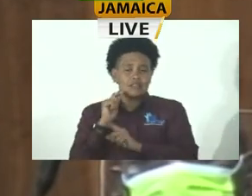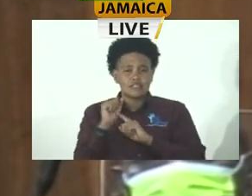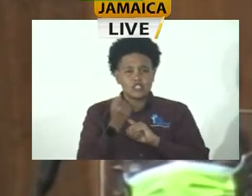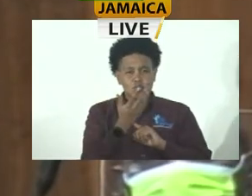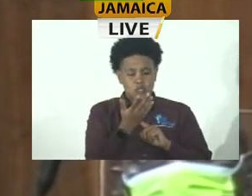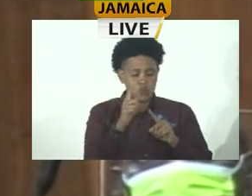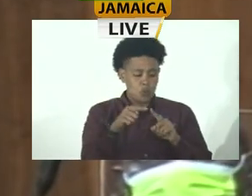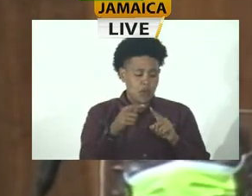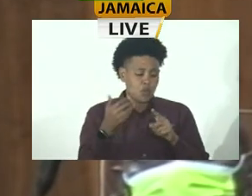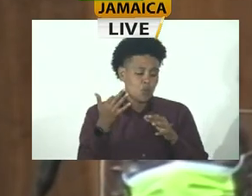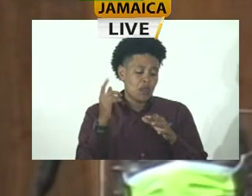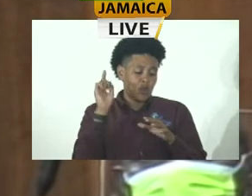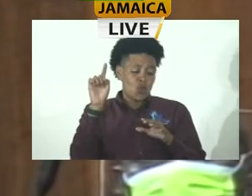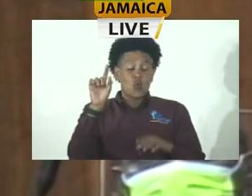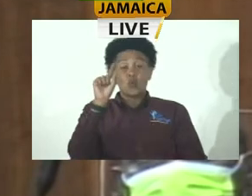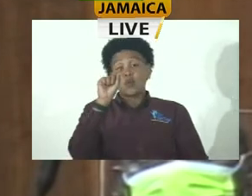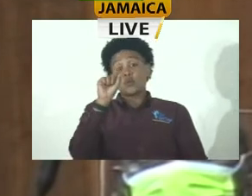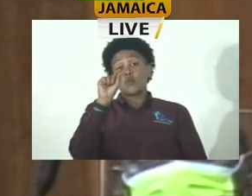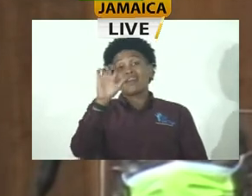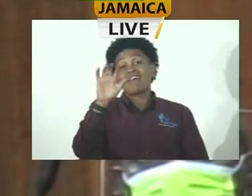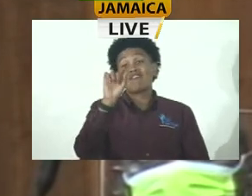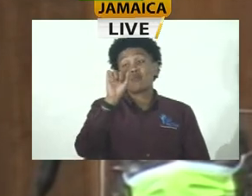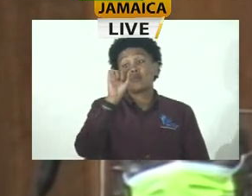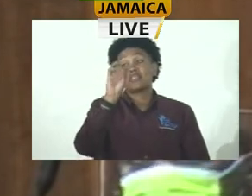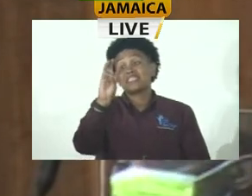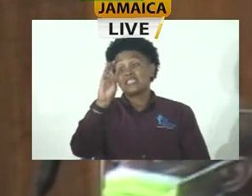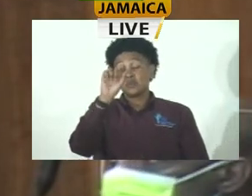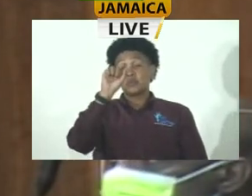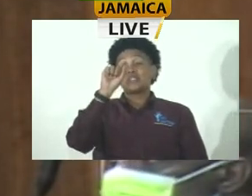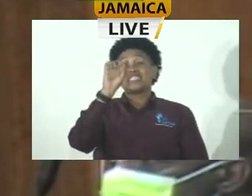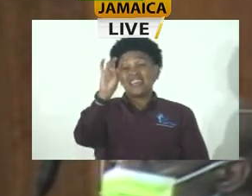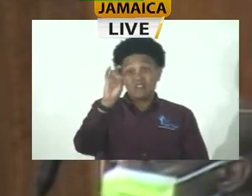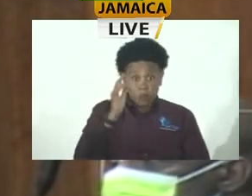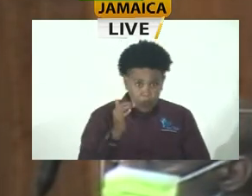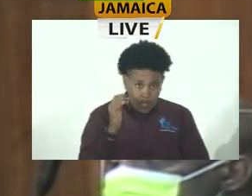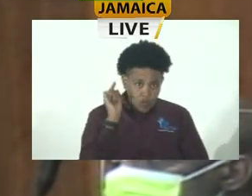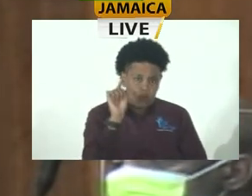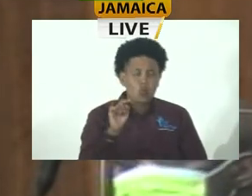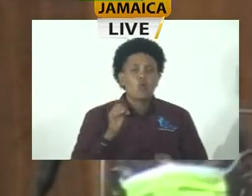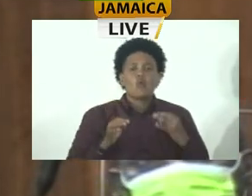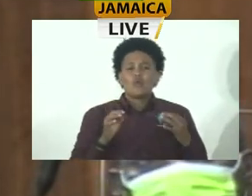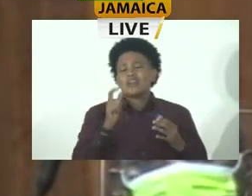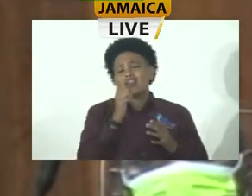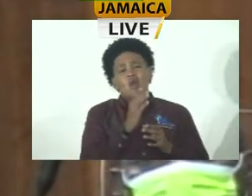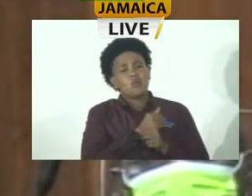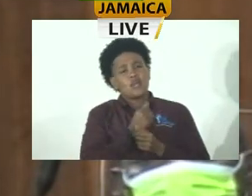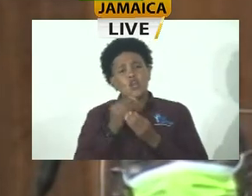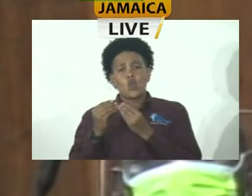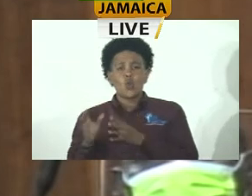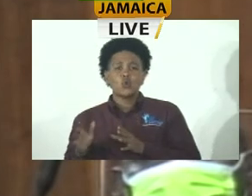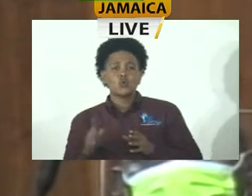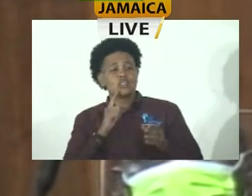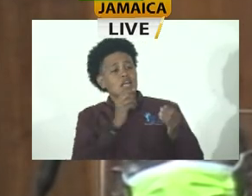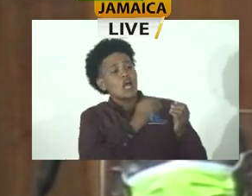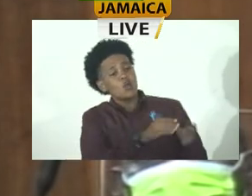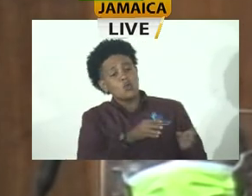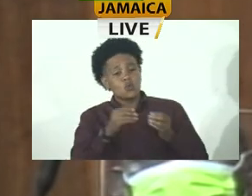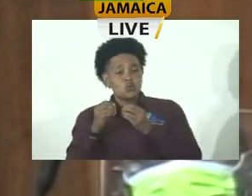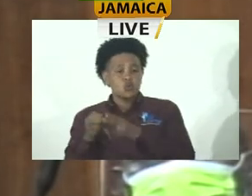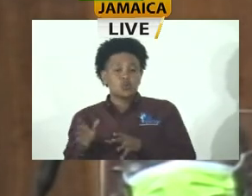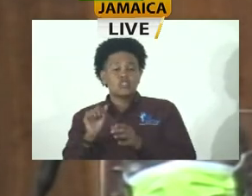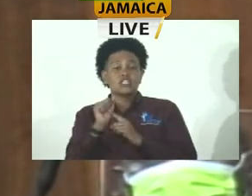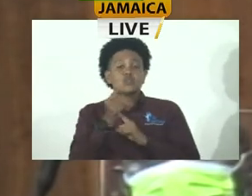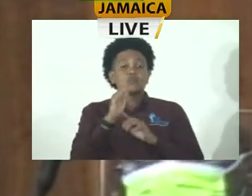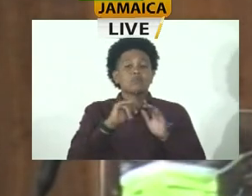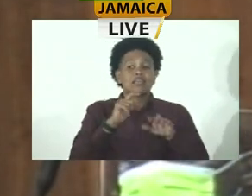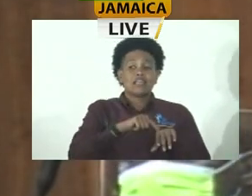when you wait till 2025 2026 or 2027 it's not a win lose it is a lose-lose situation by the time